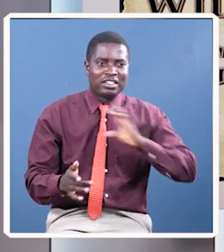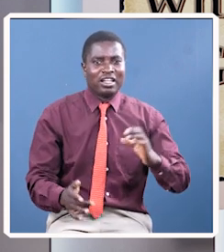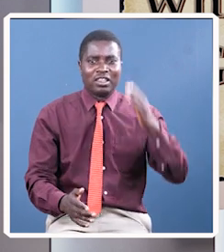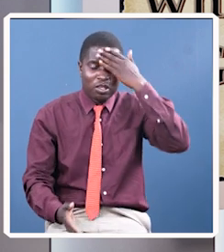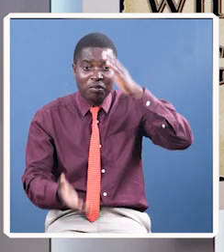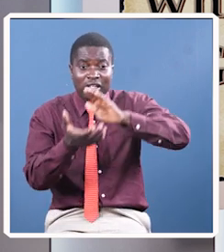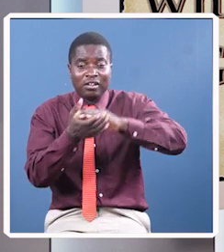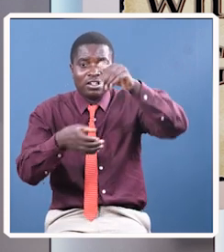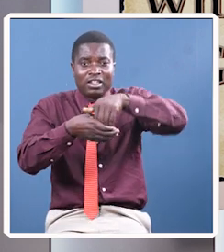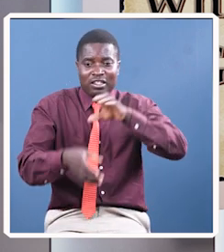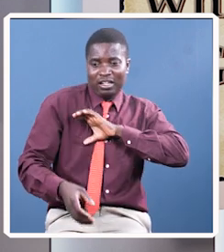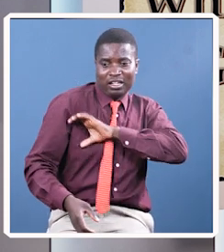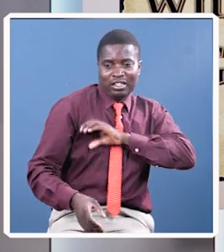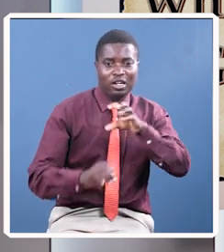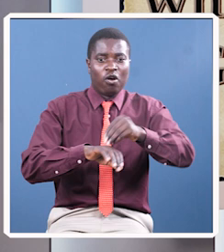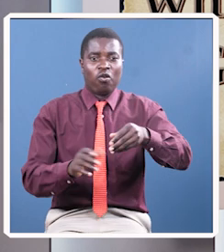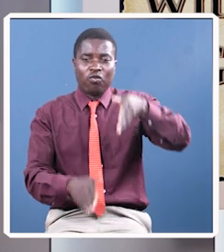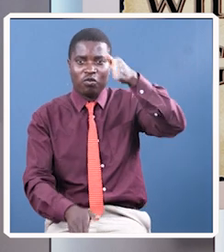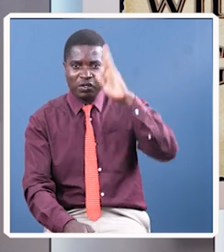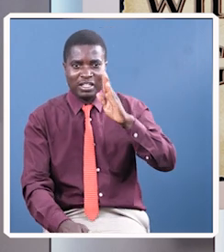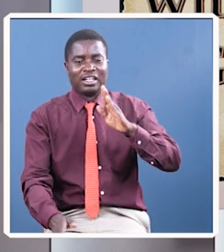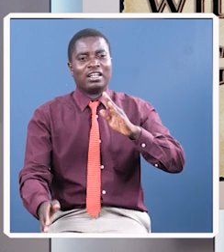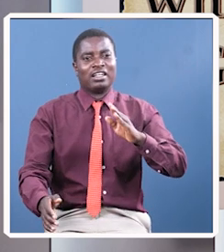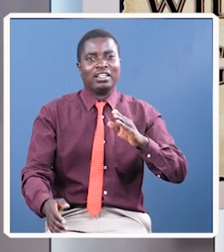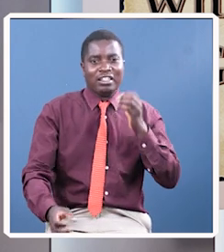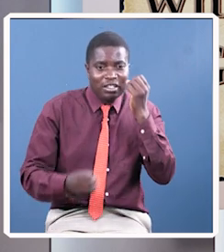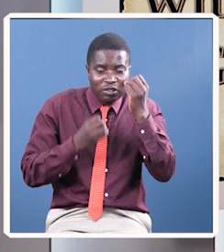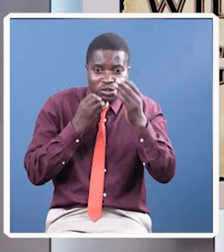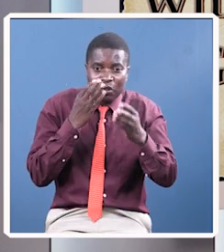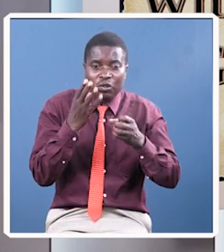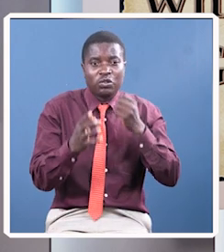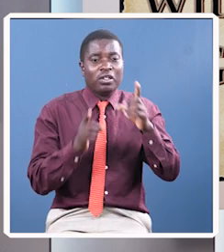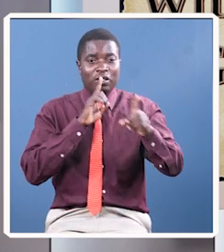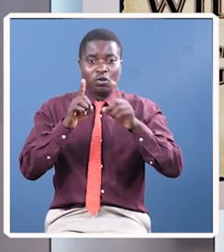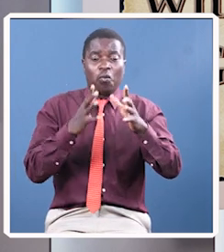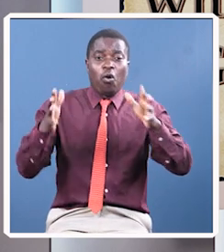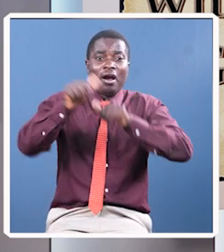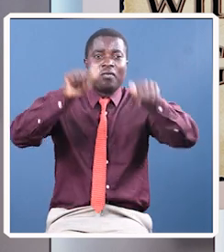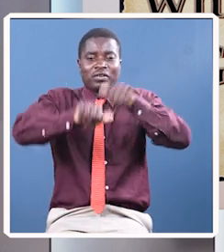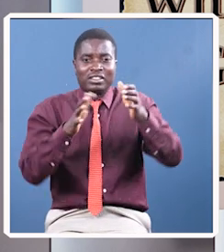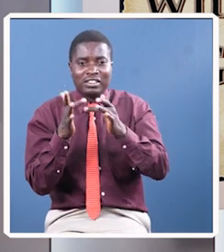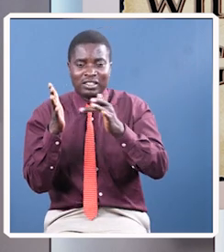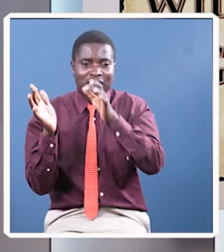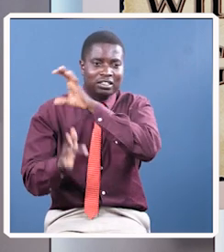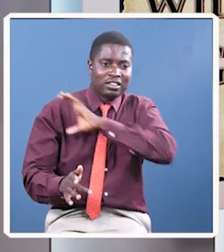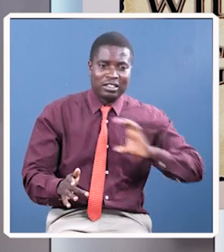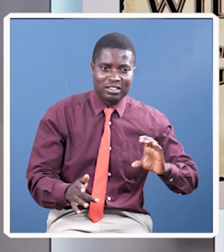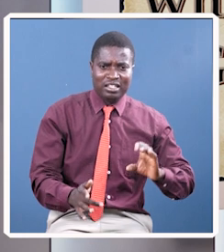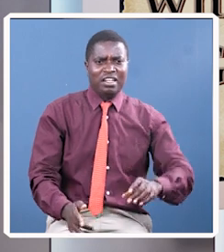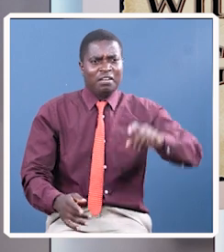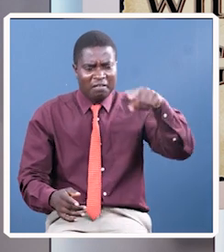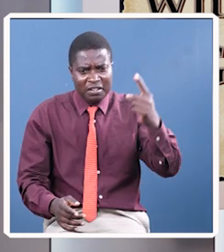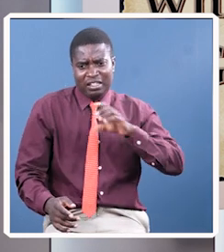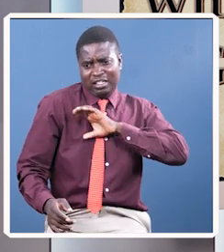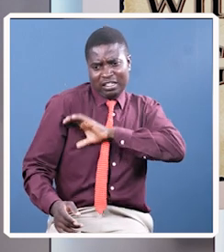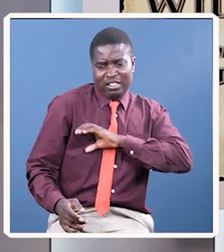character of God. Also they testify about Jesus. Saka vari kuti character yatinayo yamwari